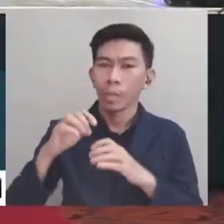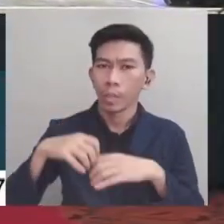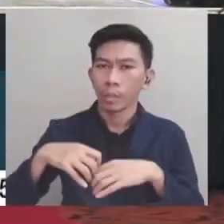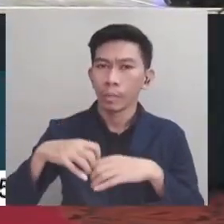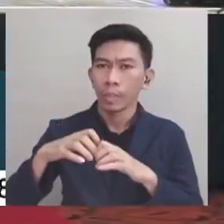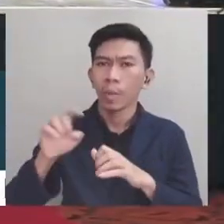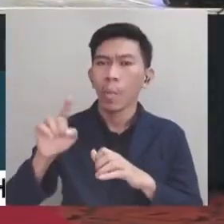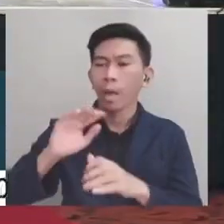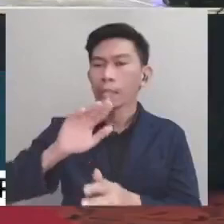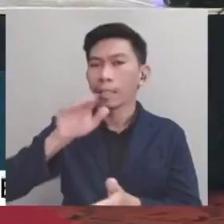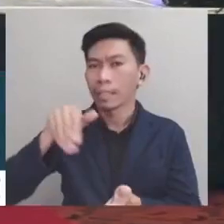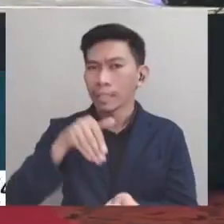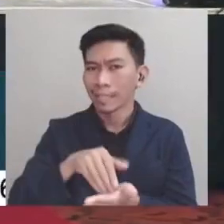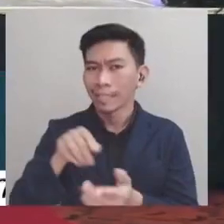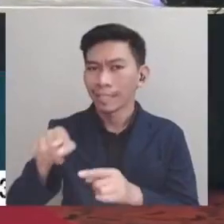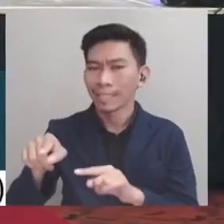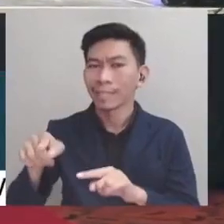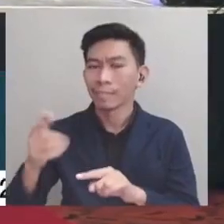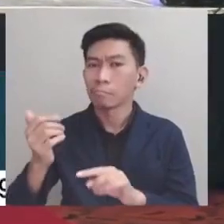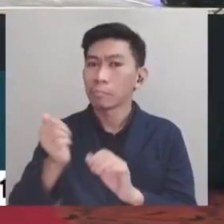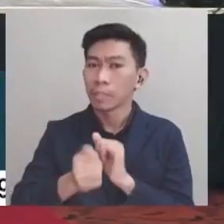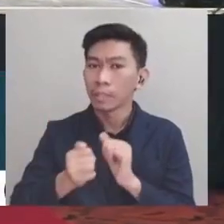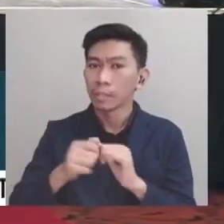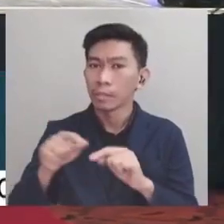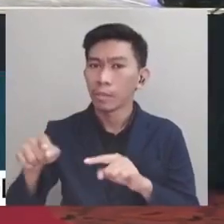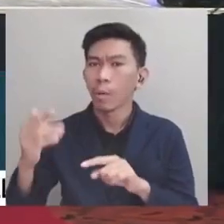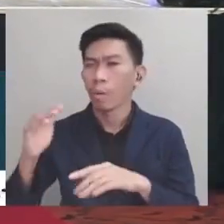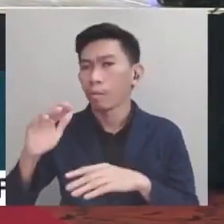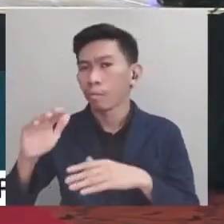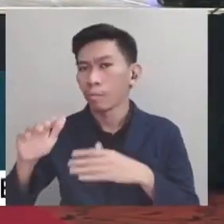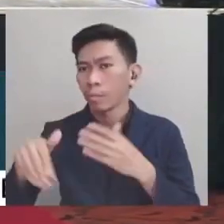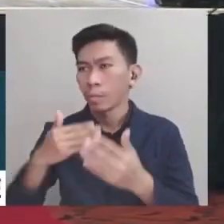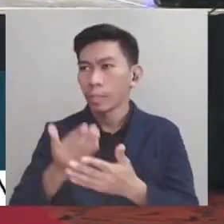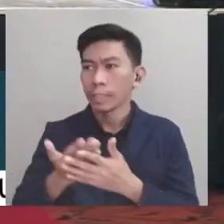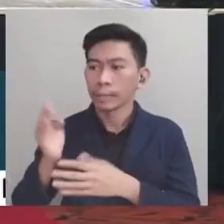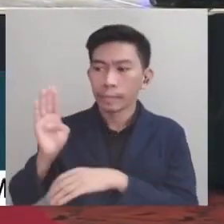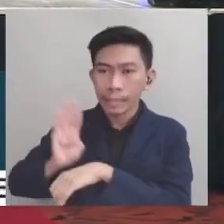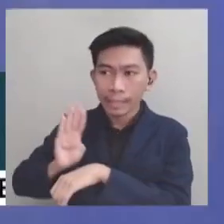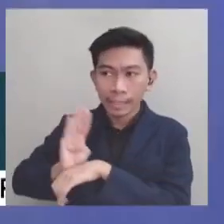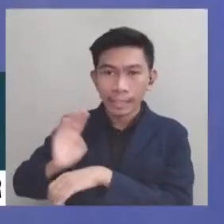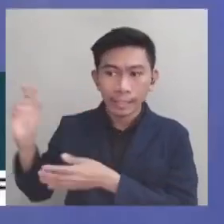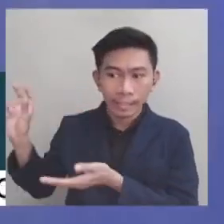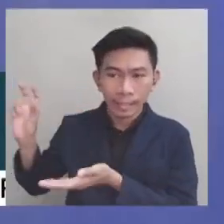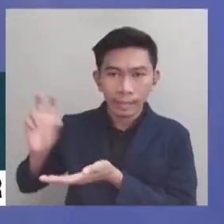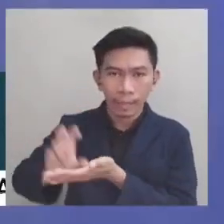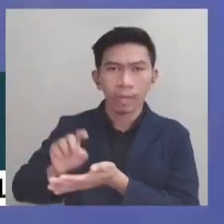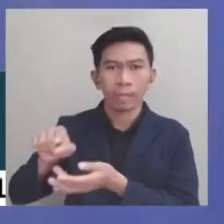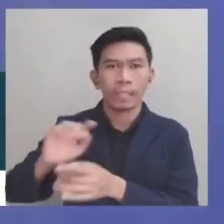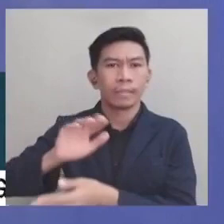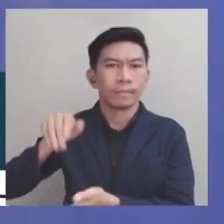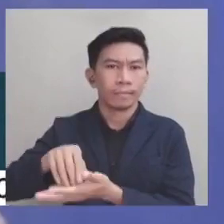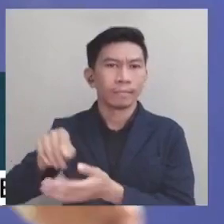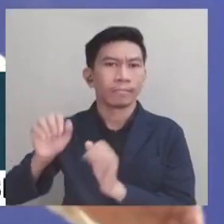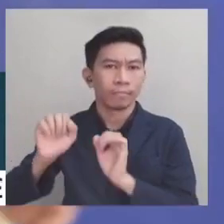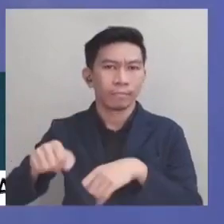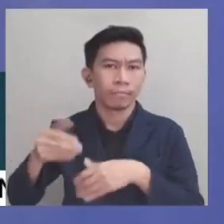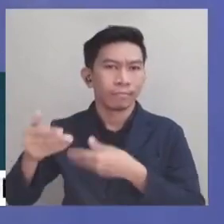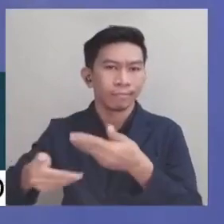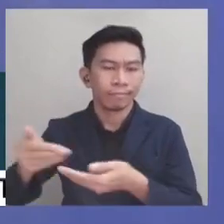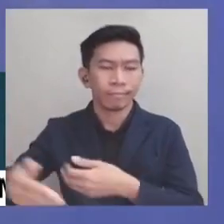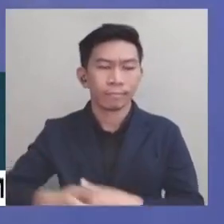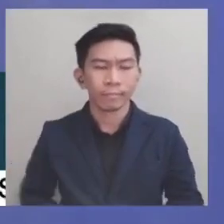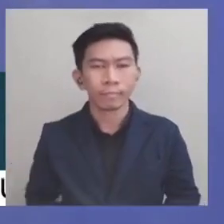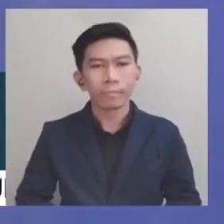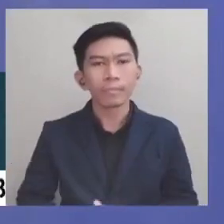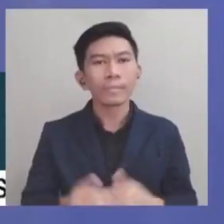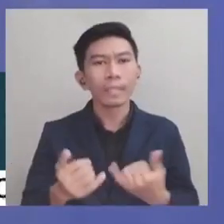center that shall serve as the single point of entry of these investments. In his speech, the President welcomed this development as he highlighted the